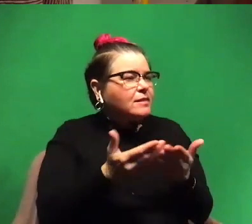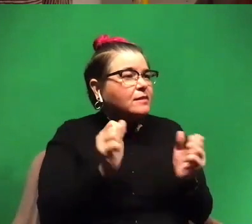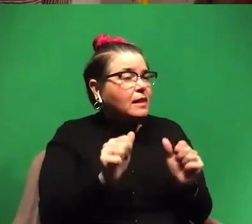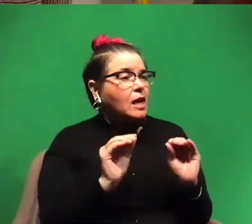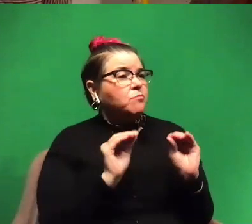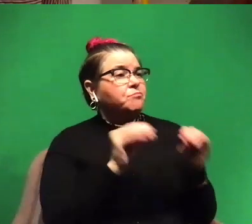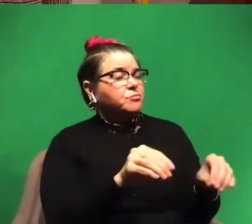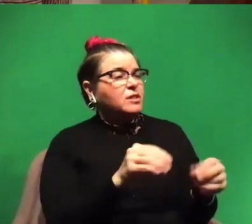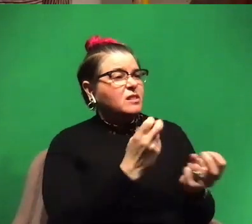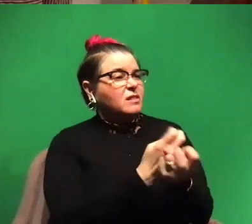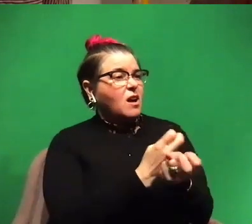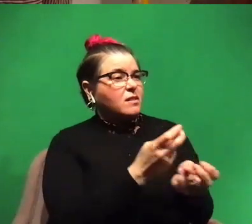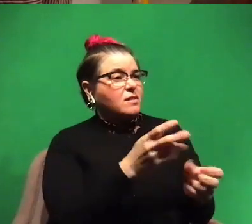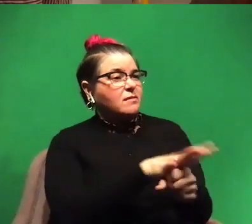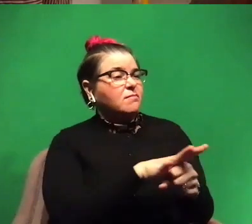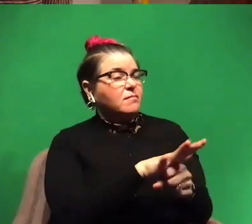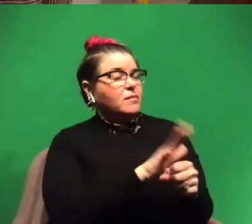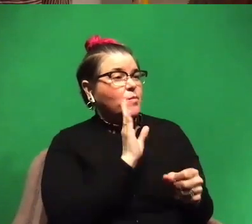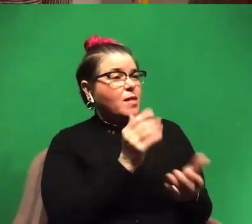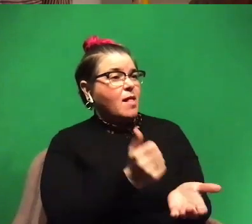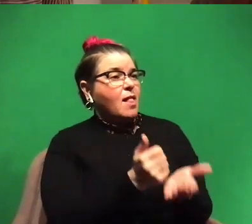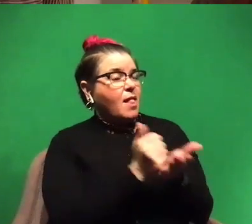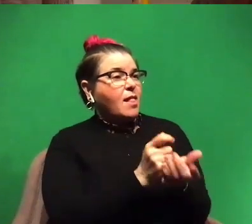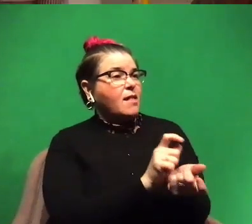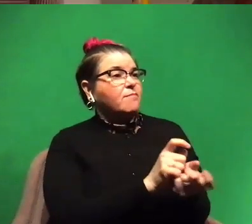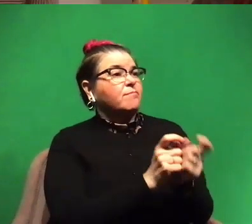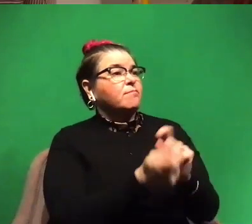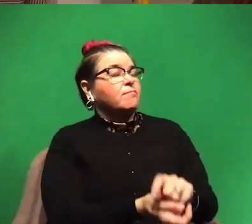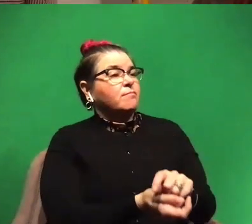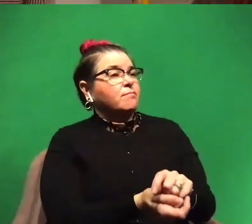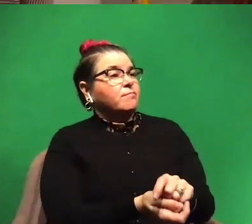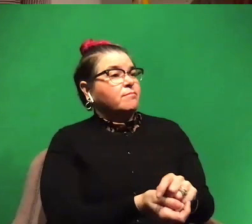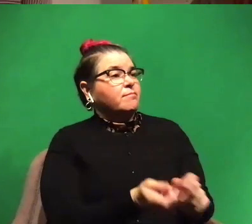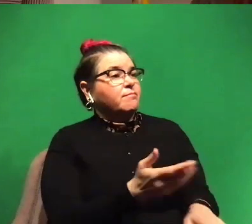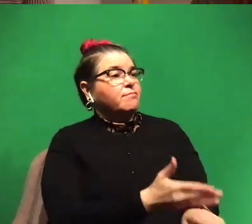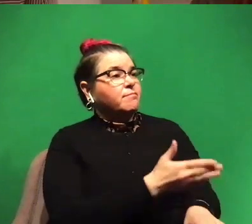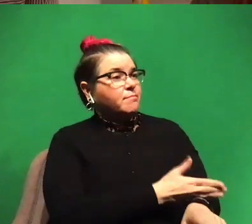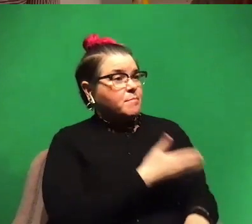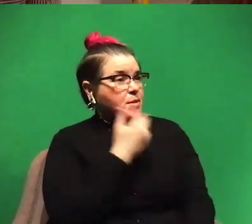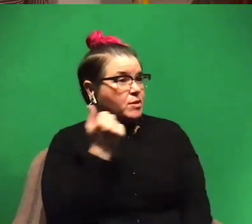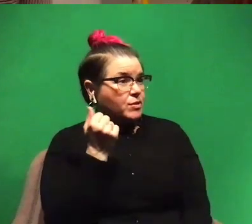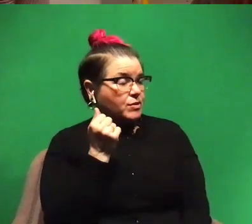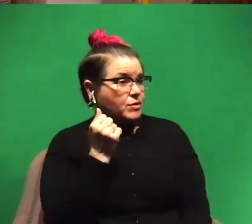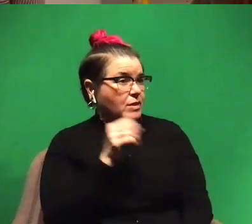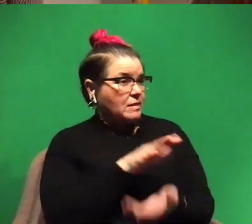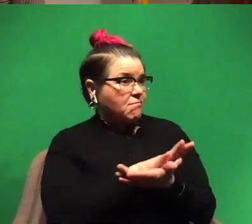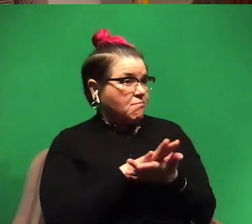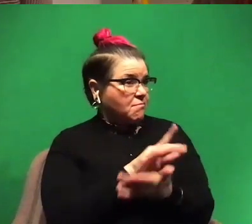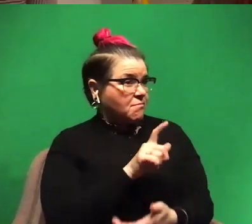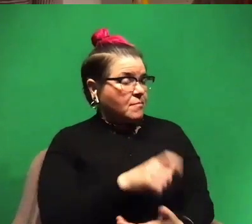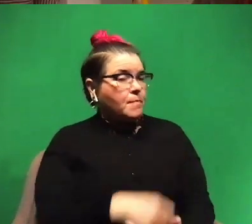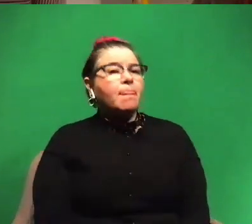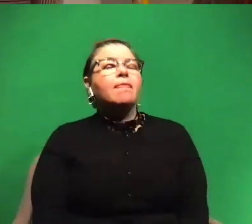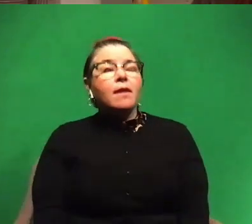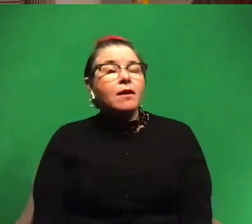put in a toxic area that can help maybe turn them into something nice, or anything like that? Yeah,